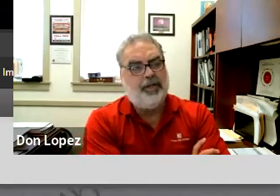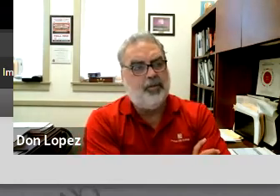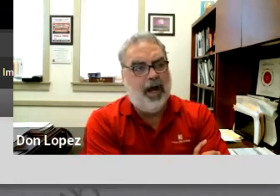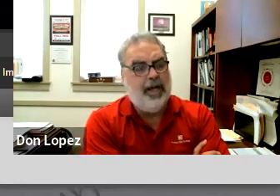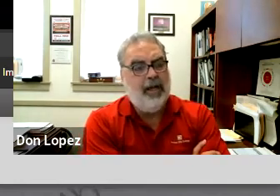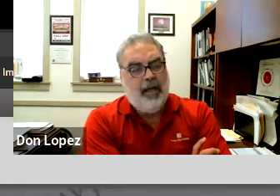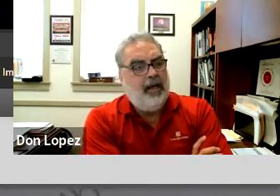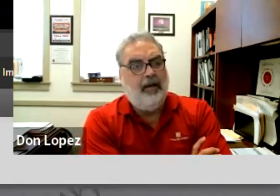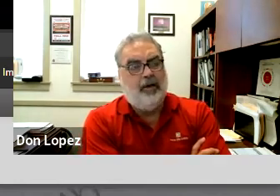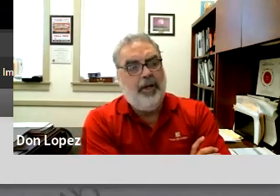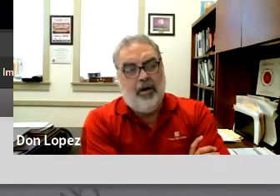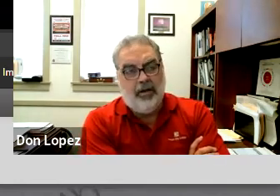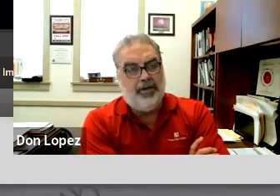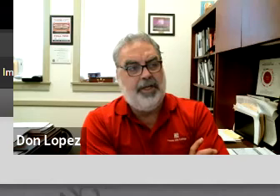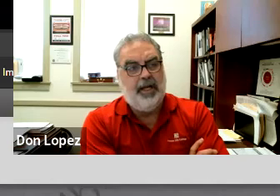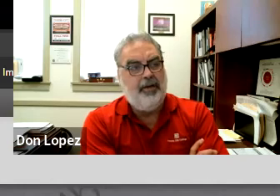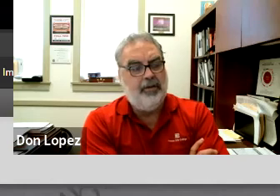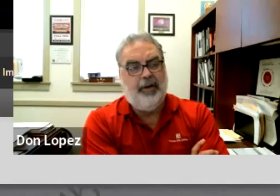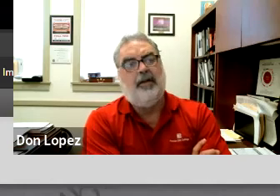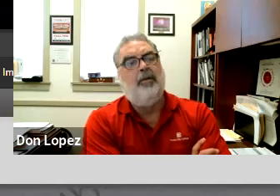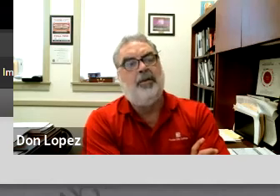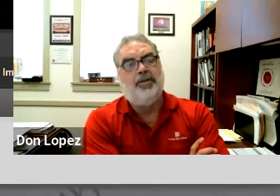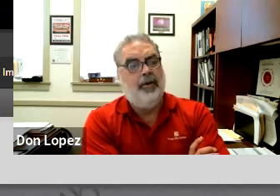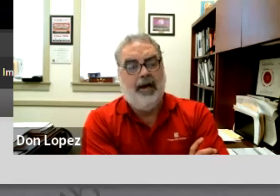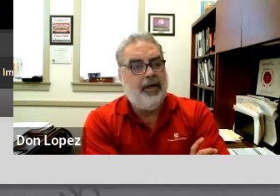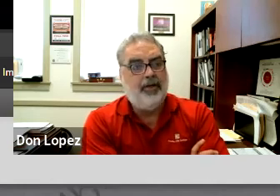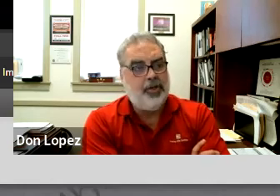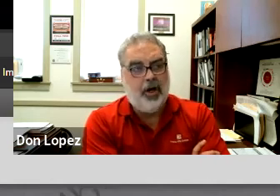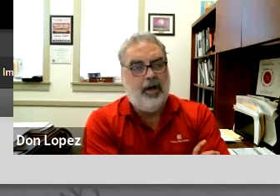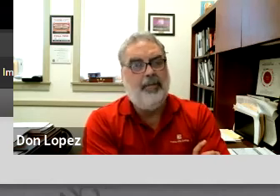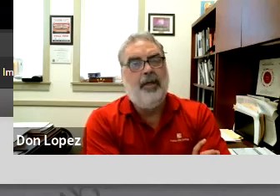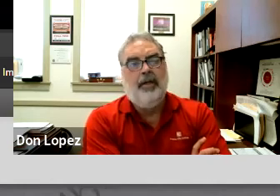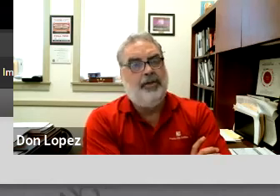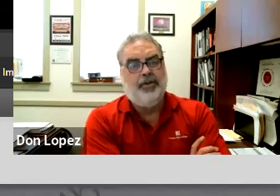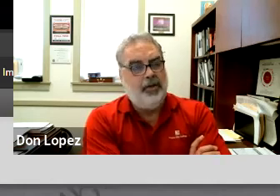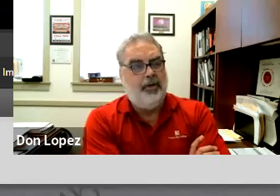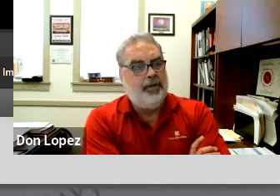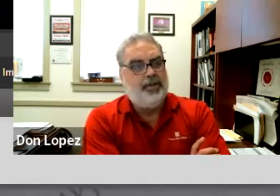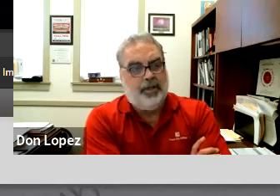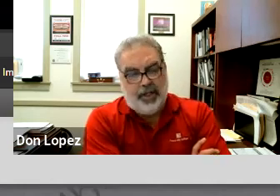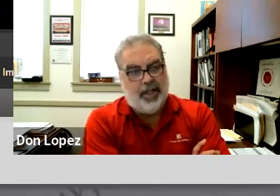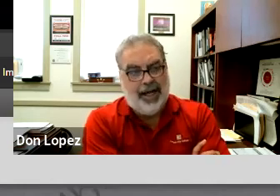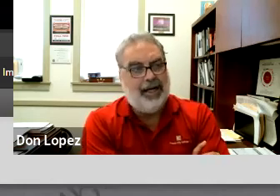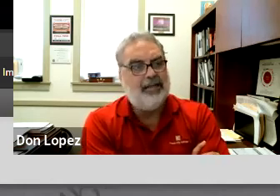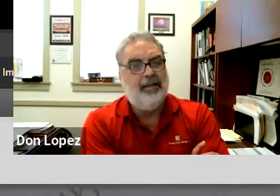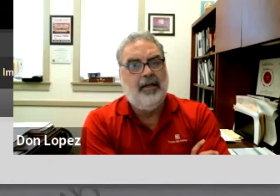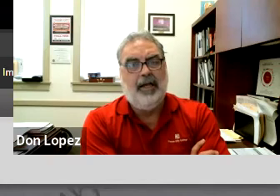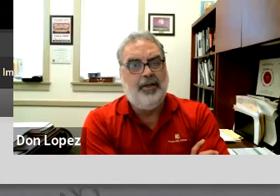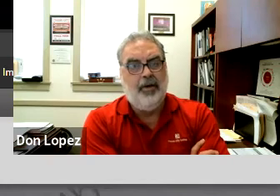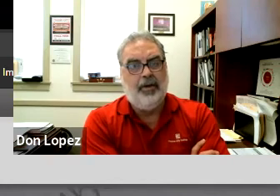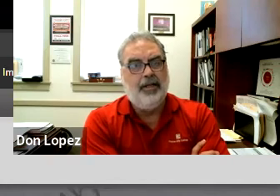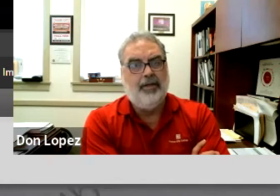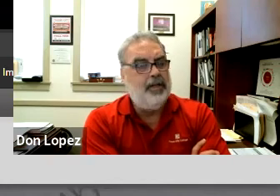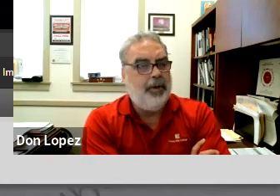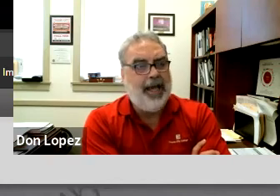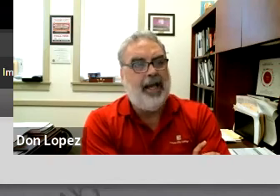this, and it's writing. And look, we all understand, you as faculty members, you have another job that you're doing, which is to teach class and to